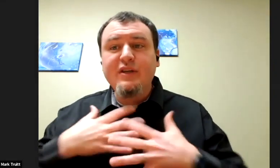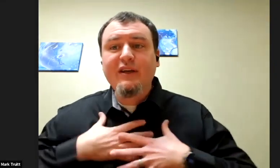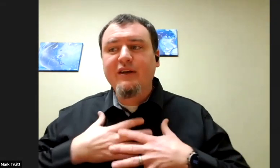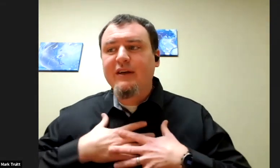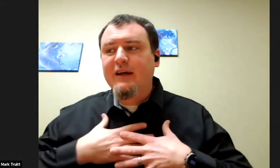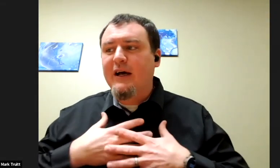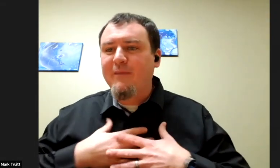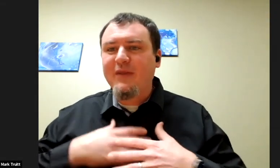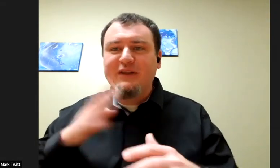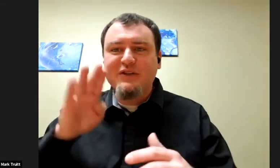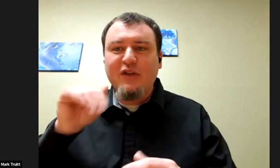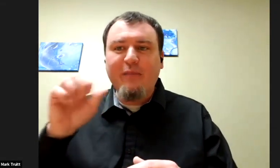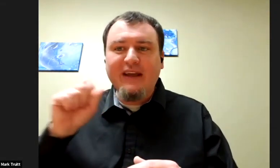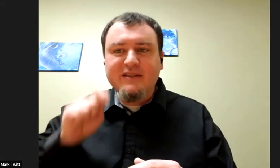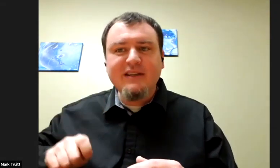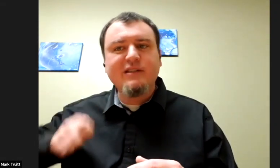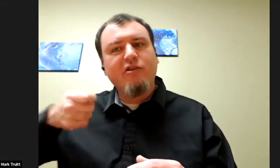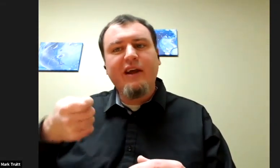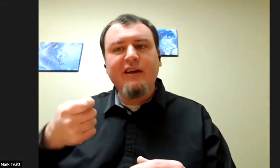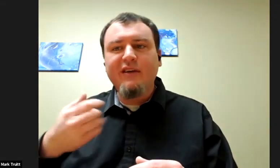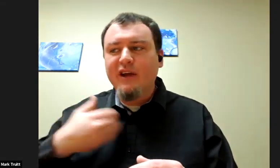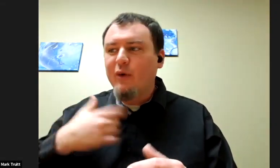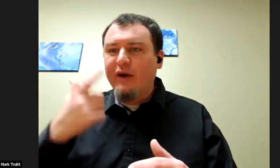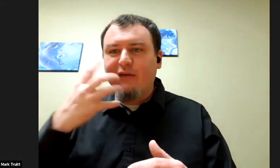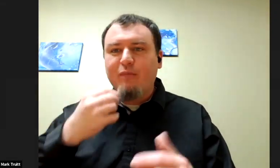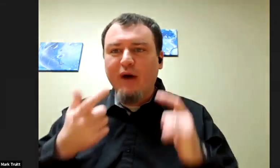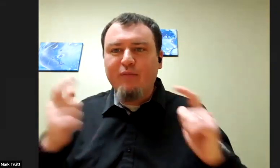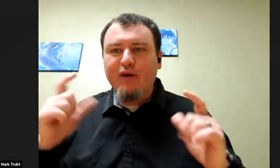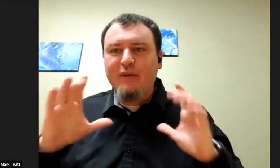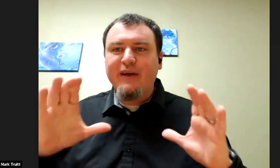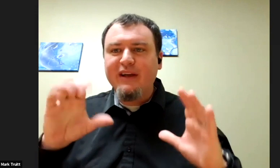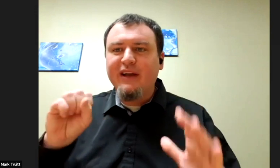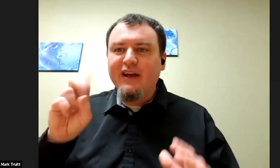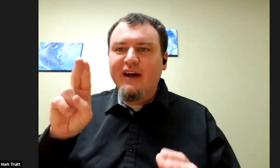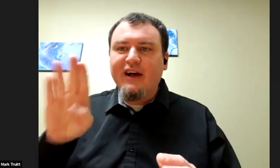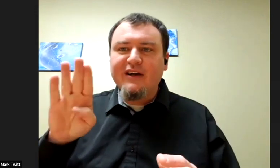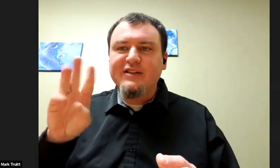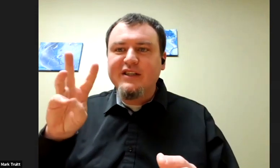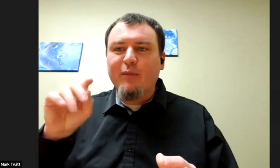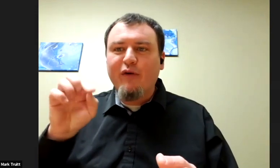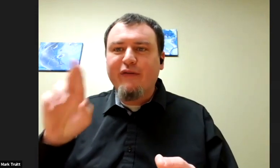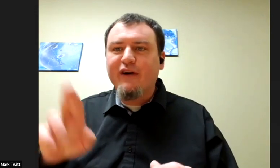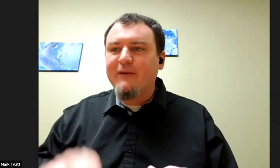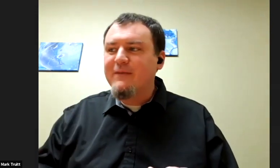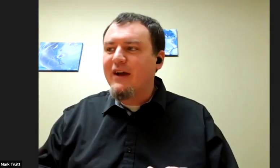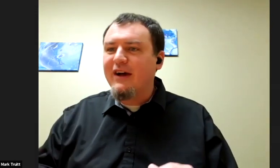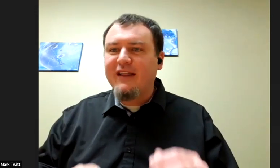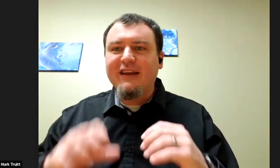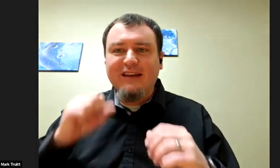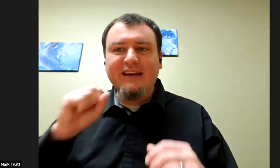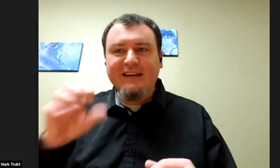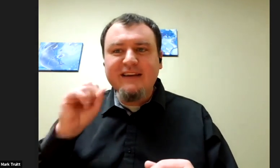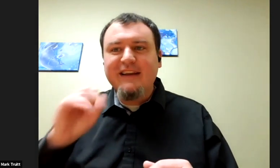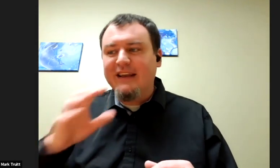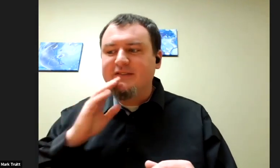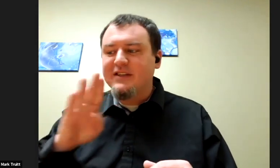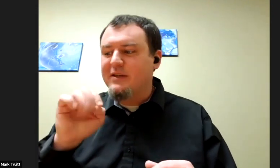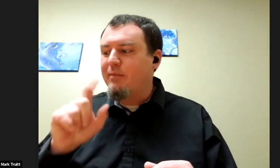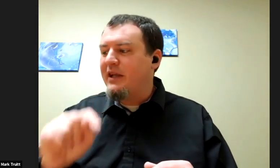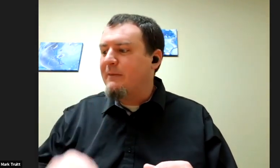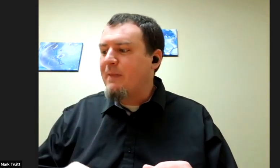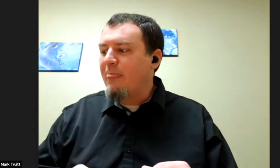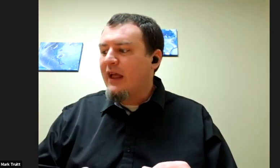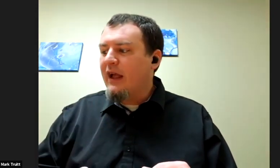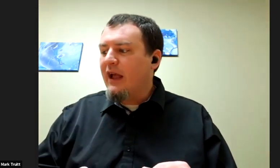the music. So the bass gets cranked. We have a pretty big subwoofer that gives